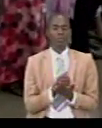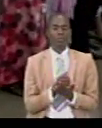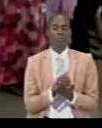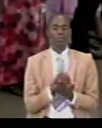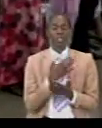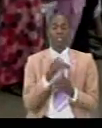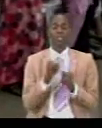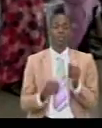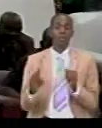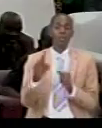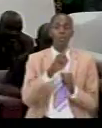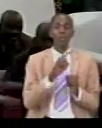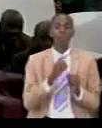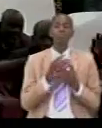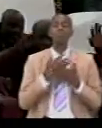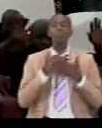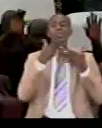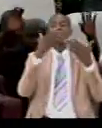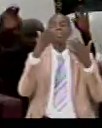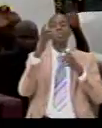everybody say,